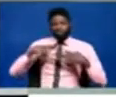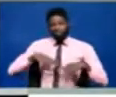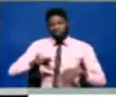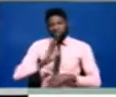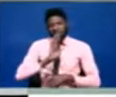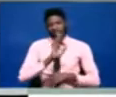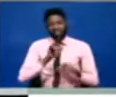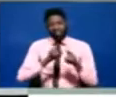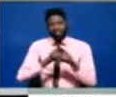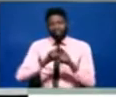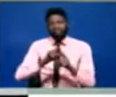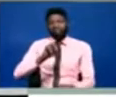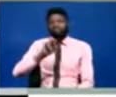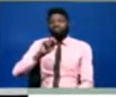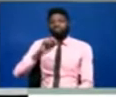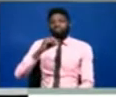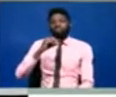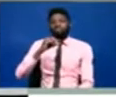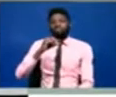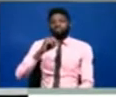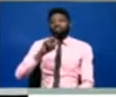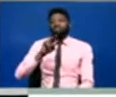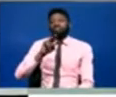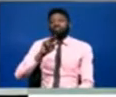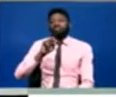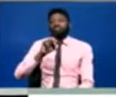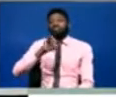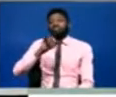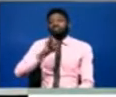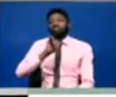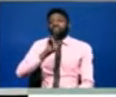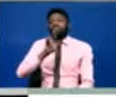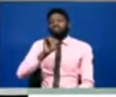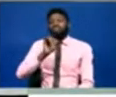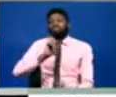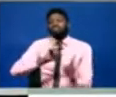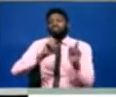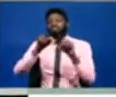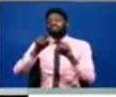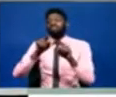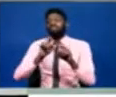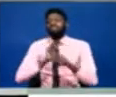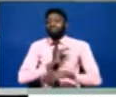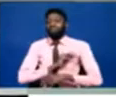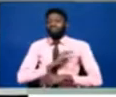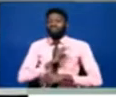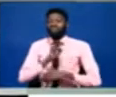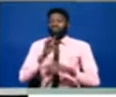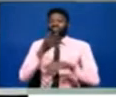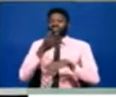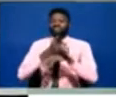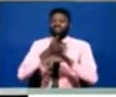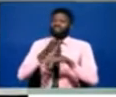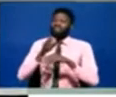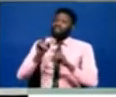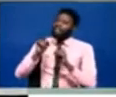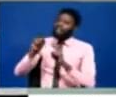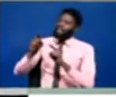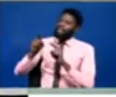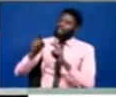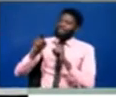Ngujiri, again, they went to on a force mission, fighting the DP, fighting the other side, rather than